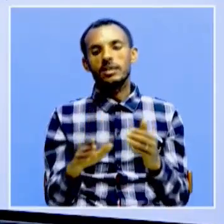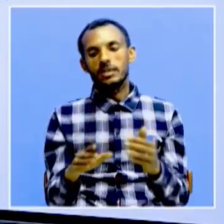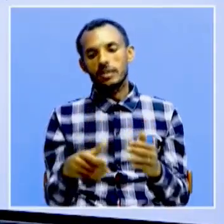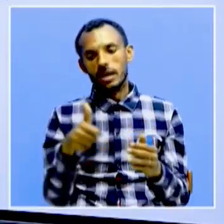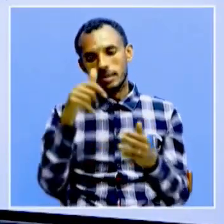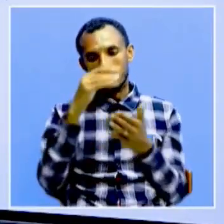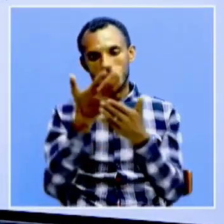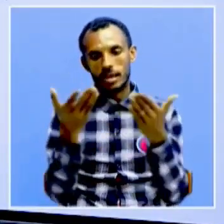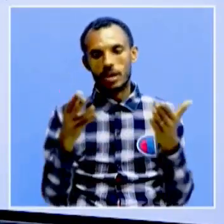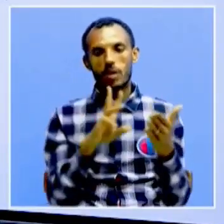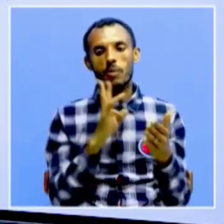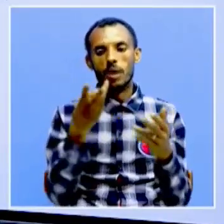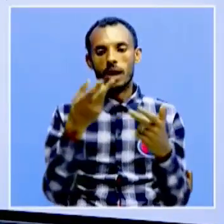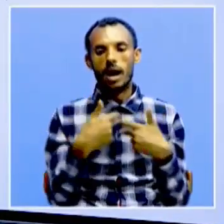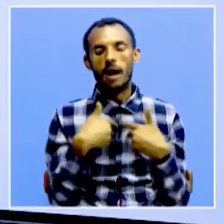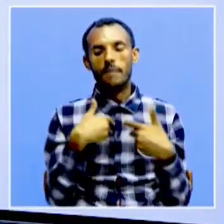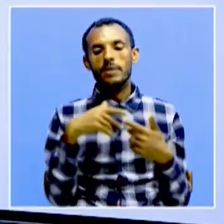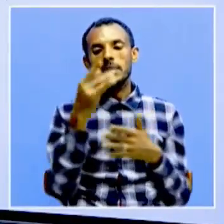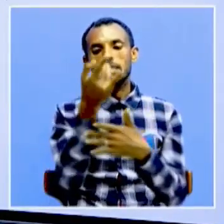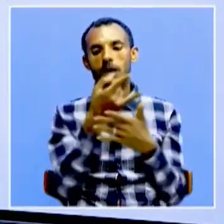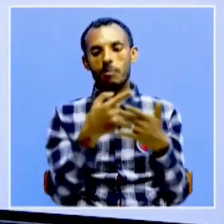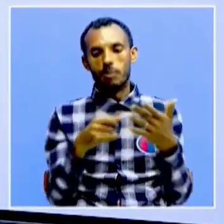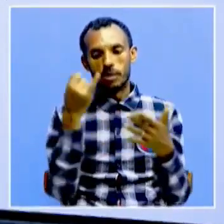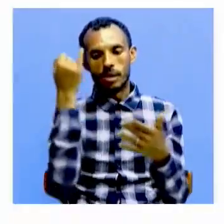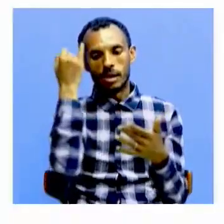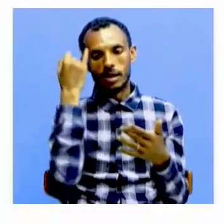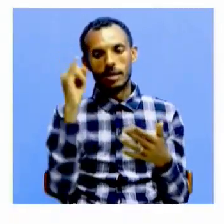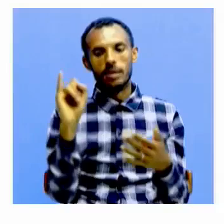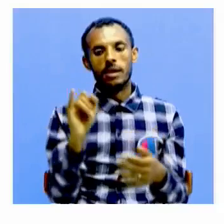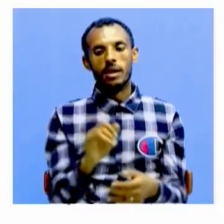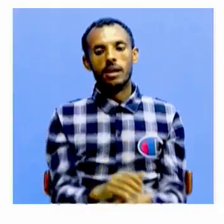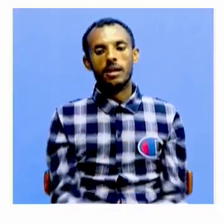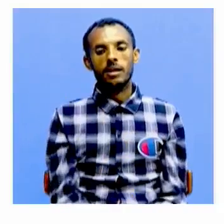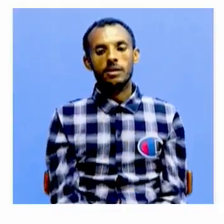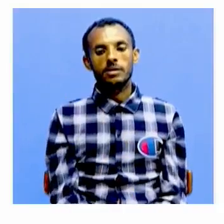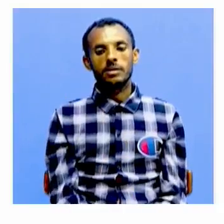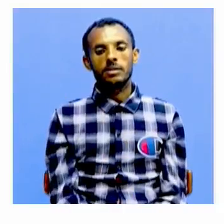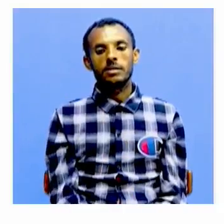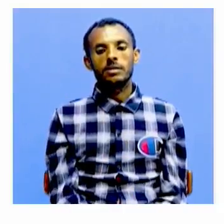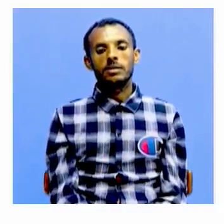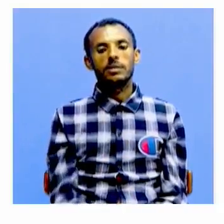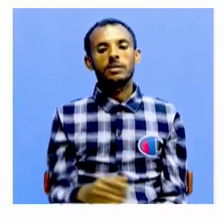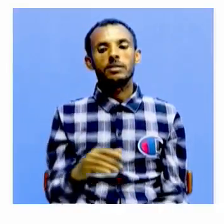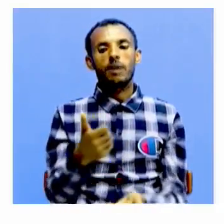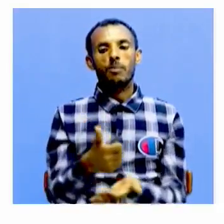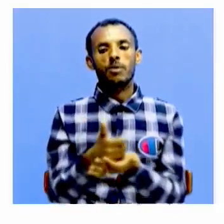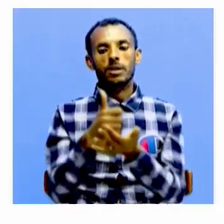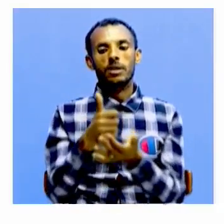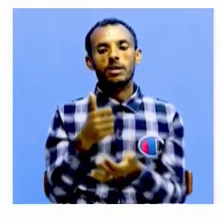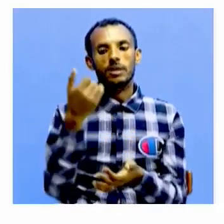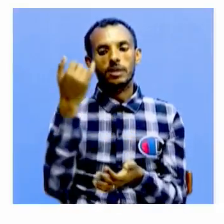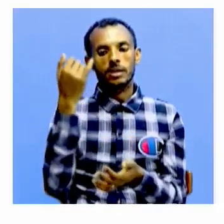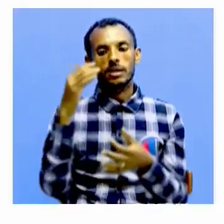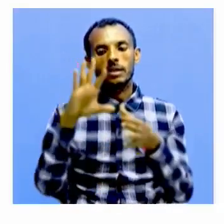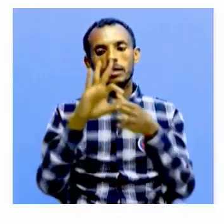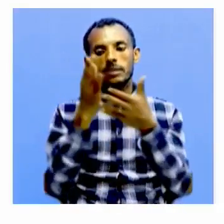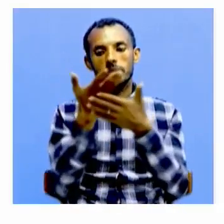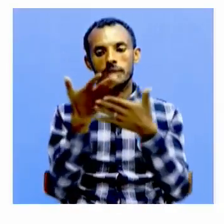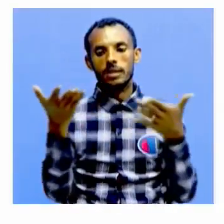what? Supporting details, yeah? Or supporting sentences.